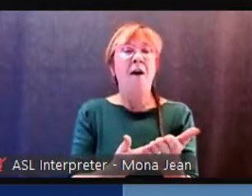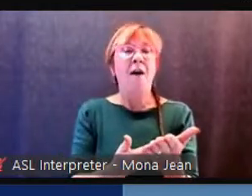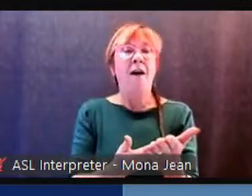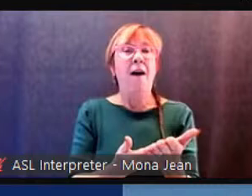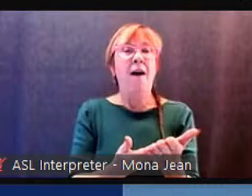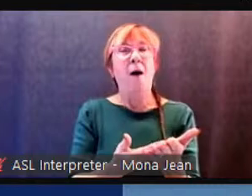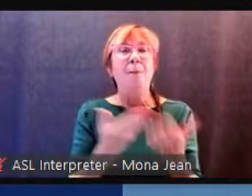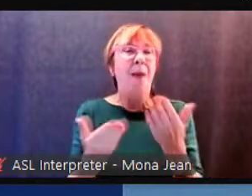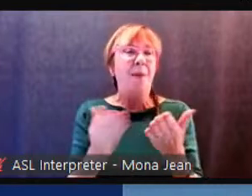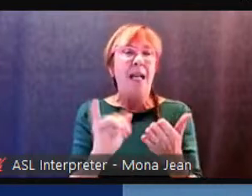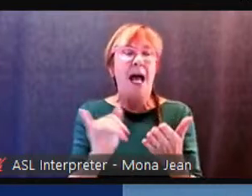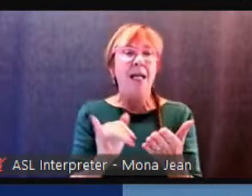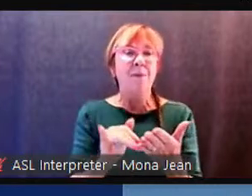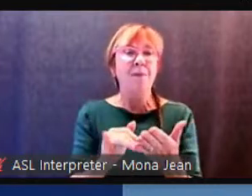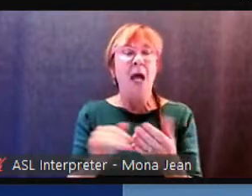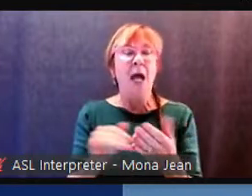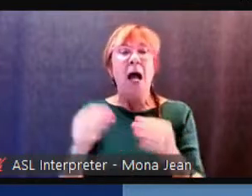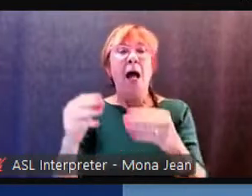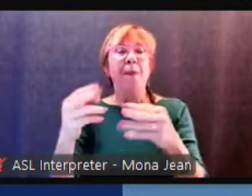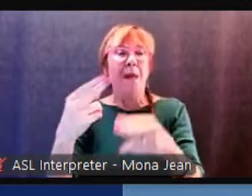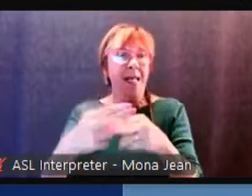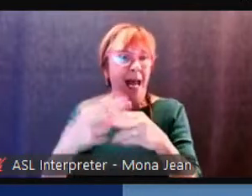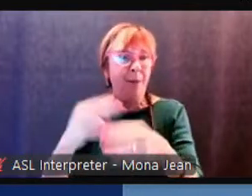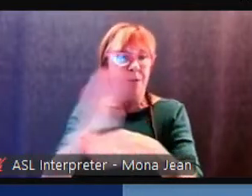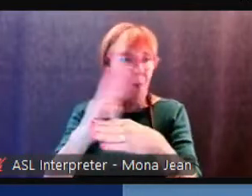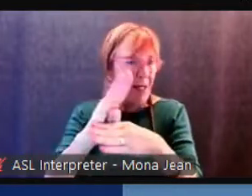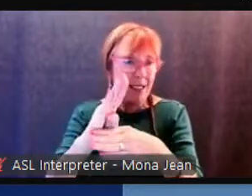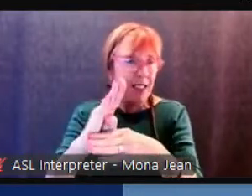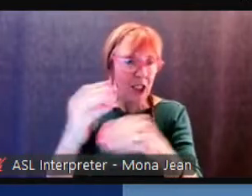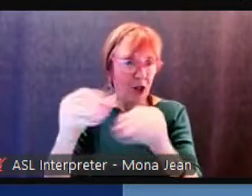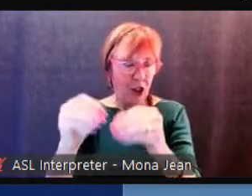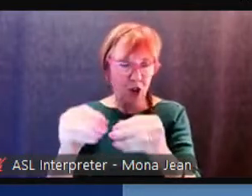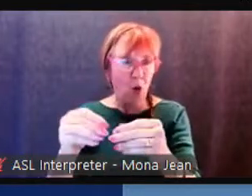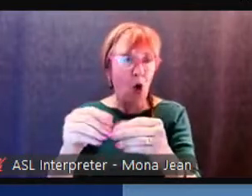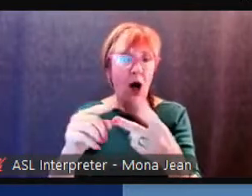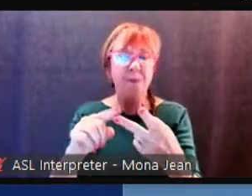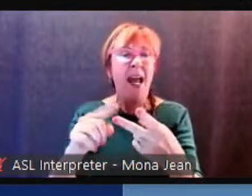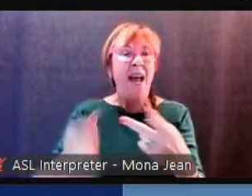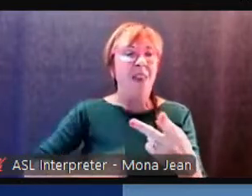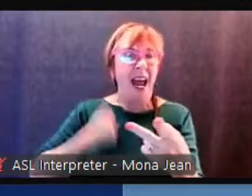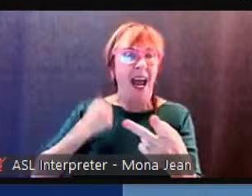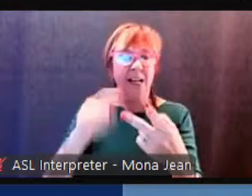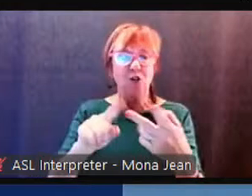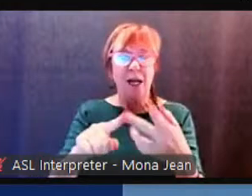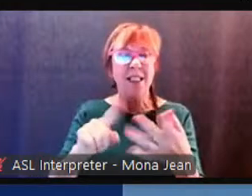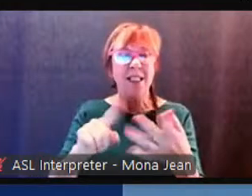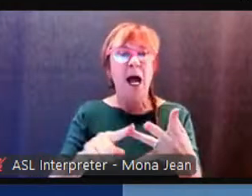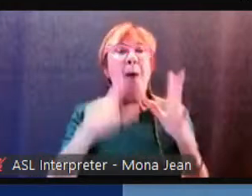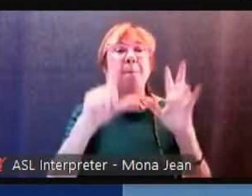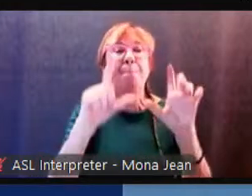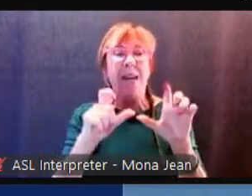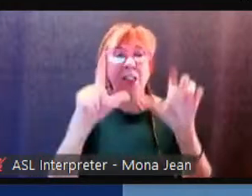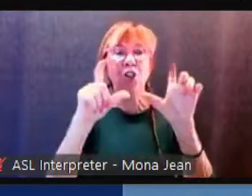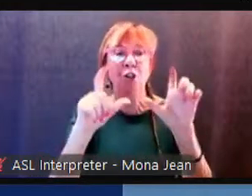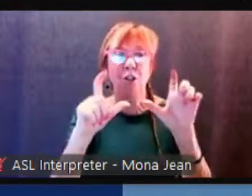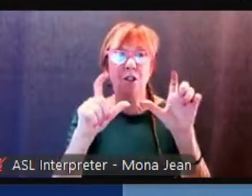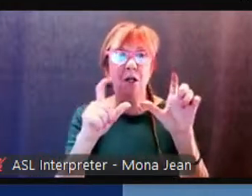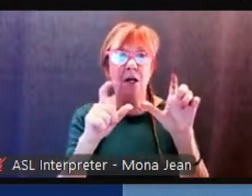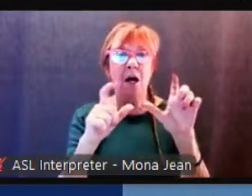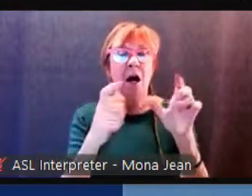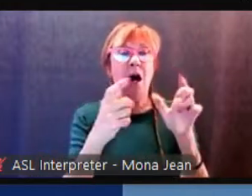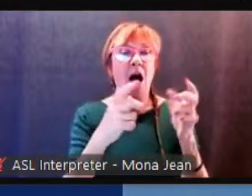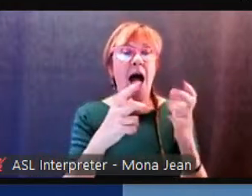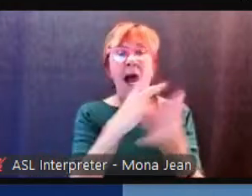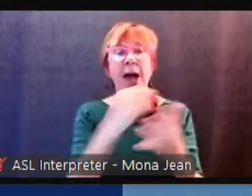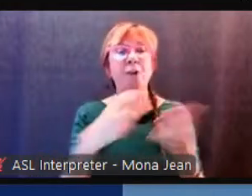would be the store and business name and address, dated pictures of the item with the price, receipt